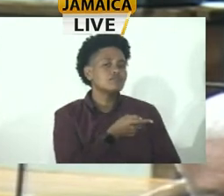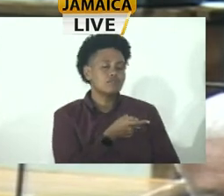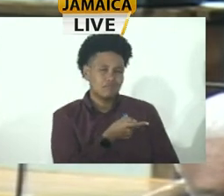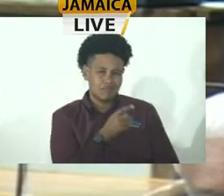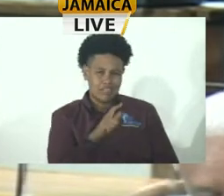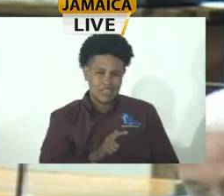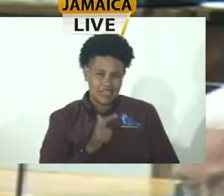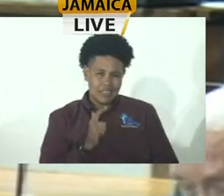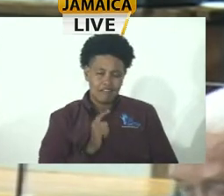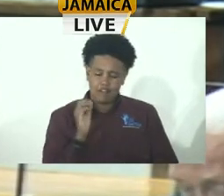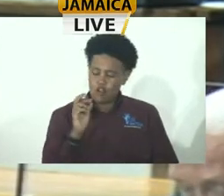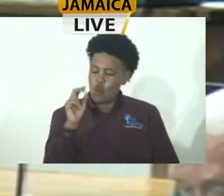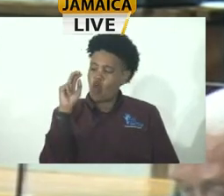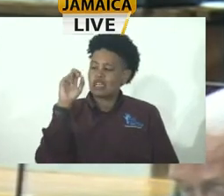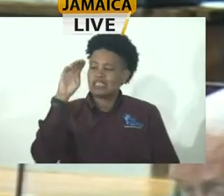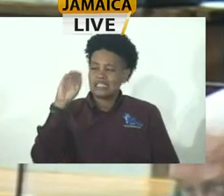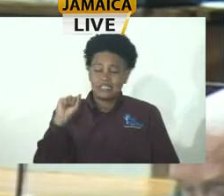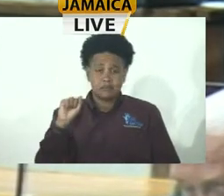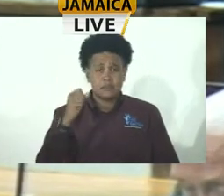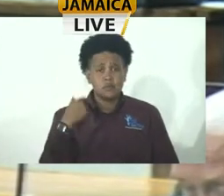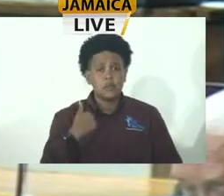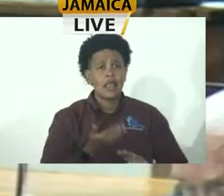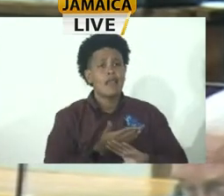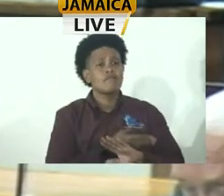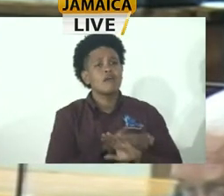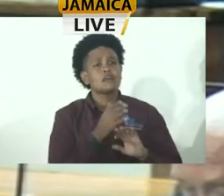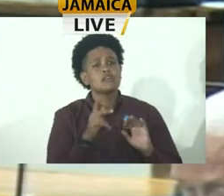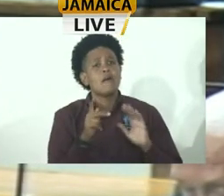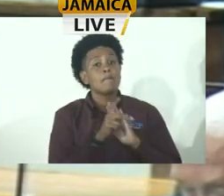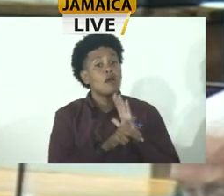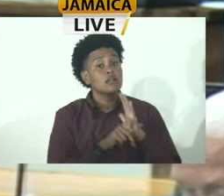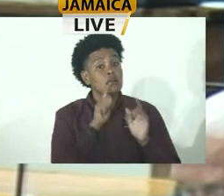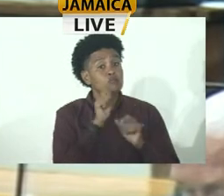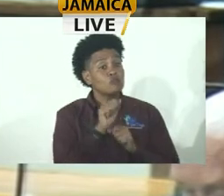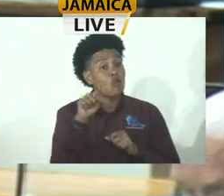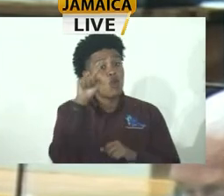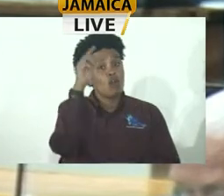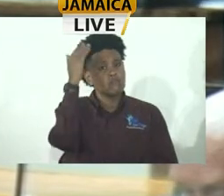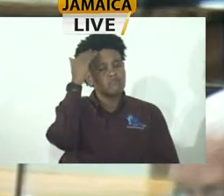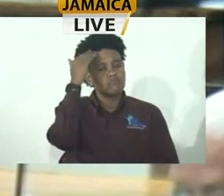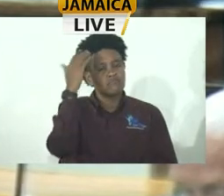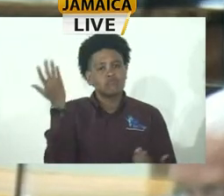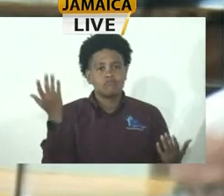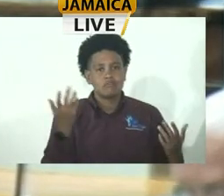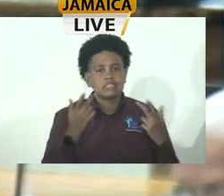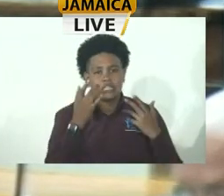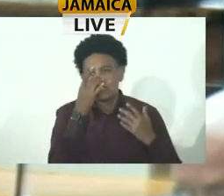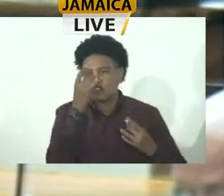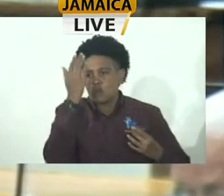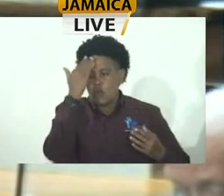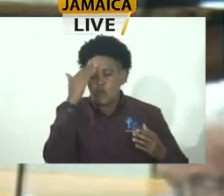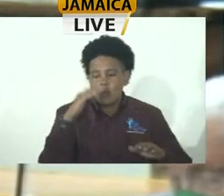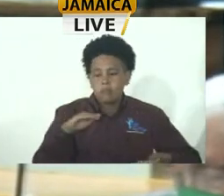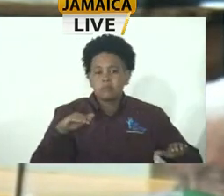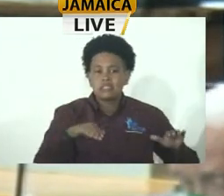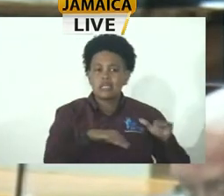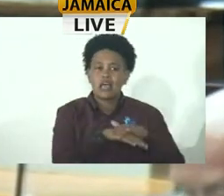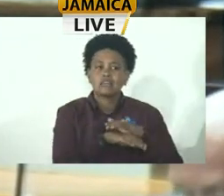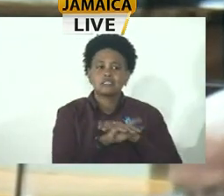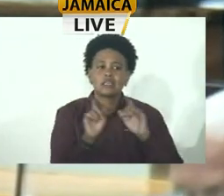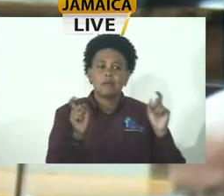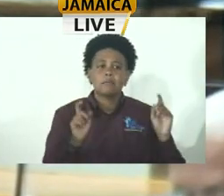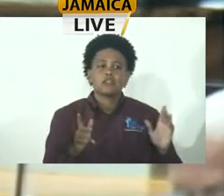am sure the public will be interested in the beach access and management policy for jamaica adam